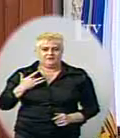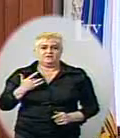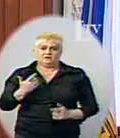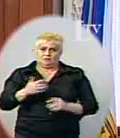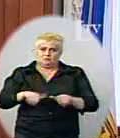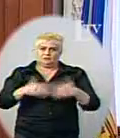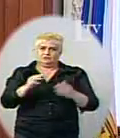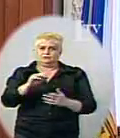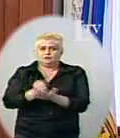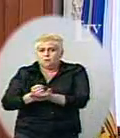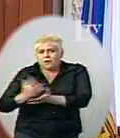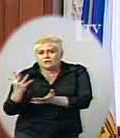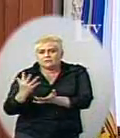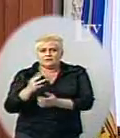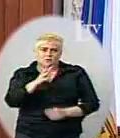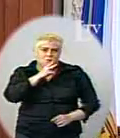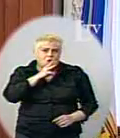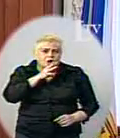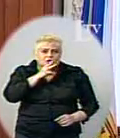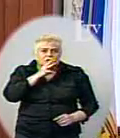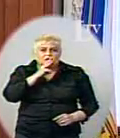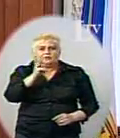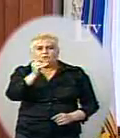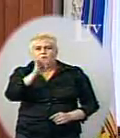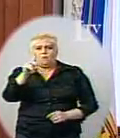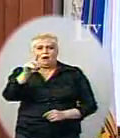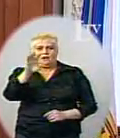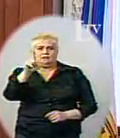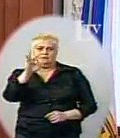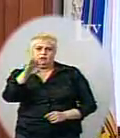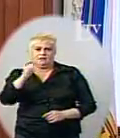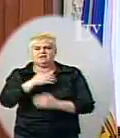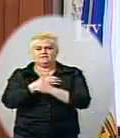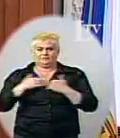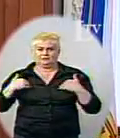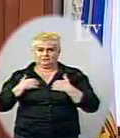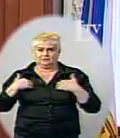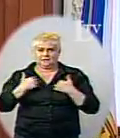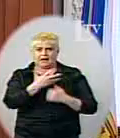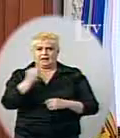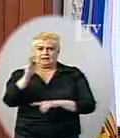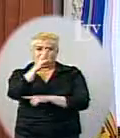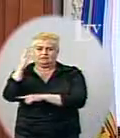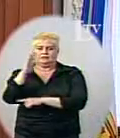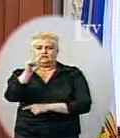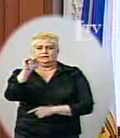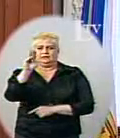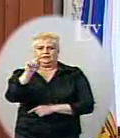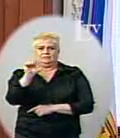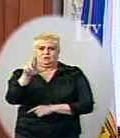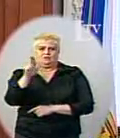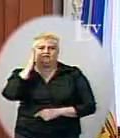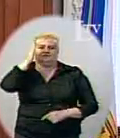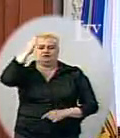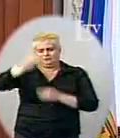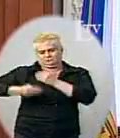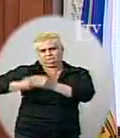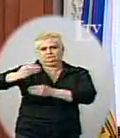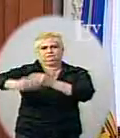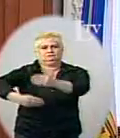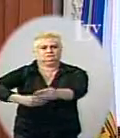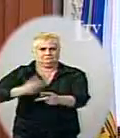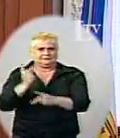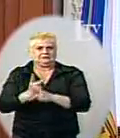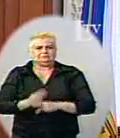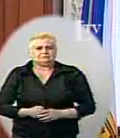water, wildlife, and timber for the benefit of future generations. Through the natural resources